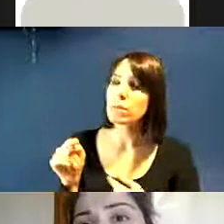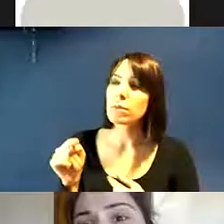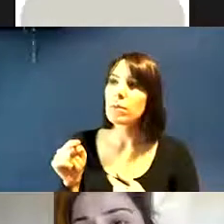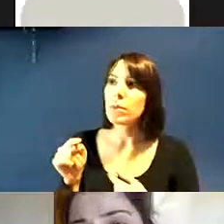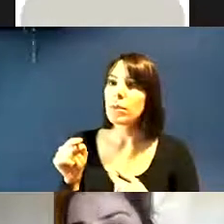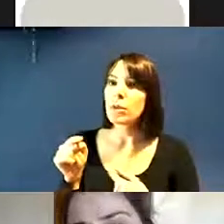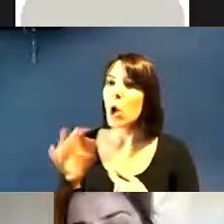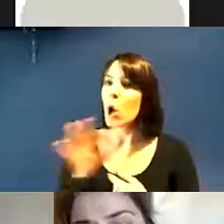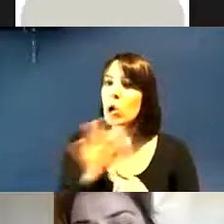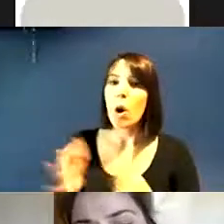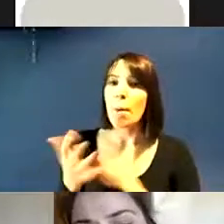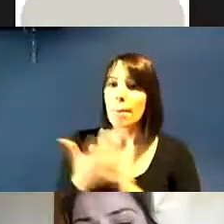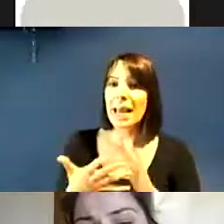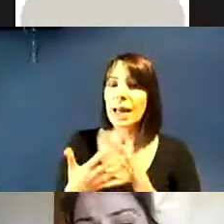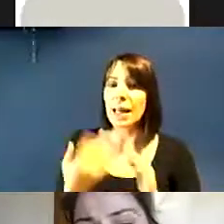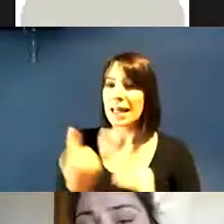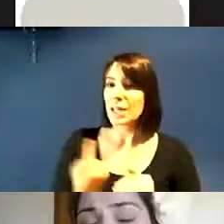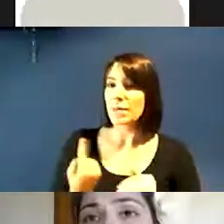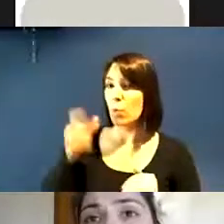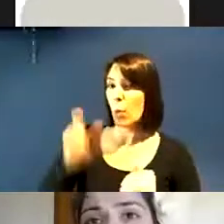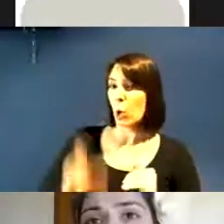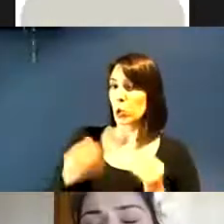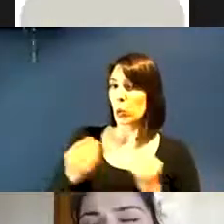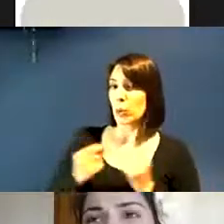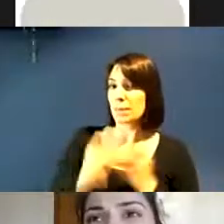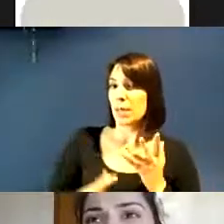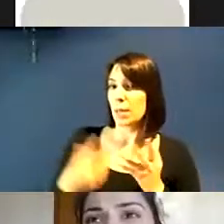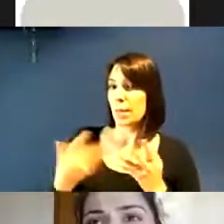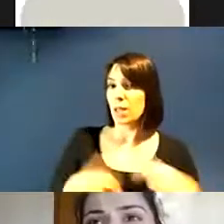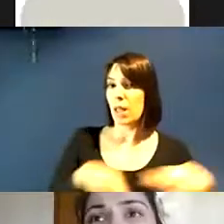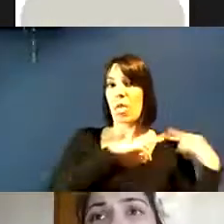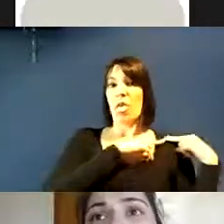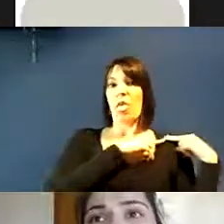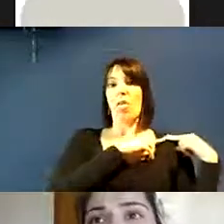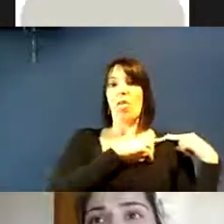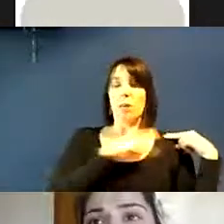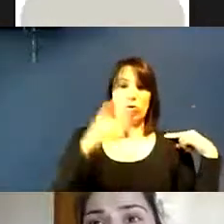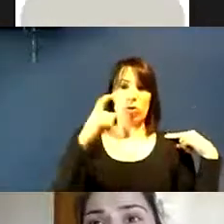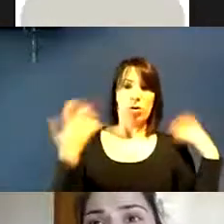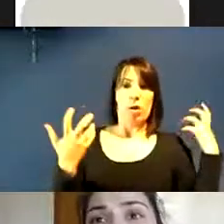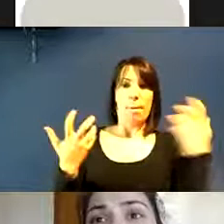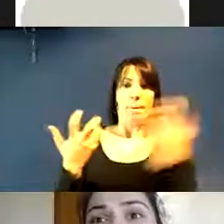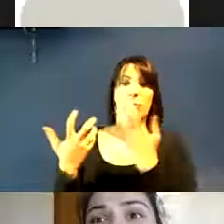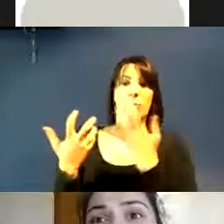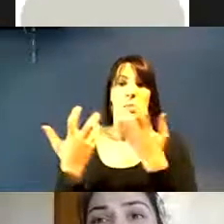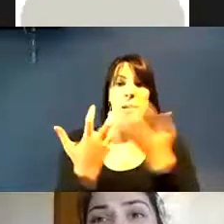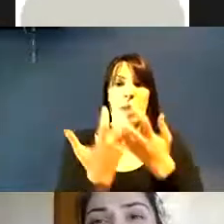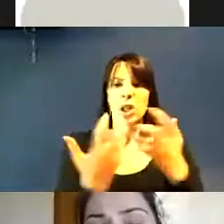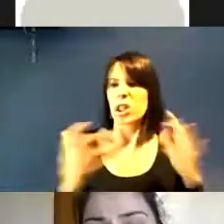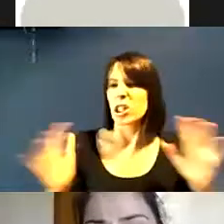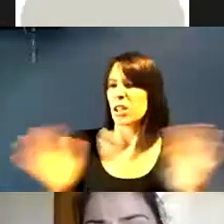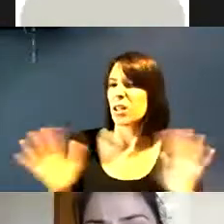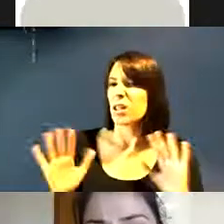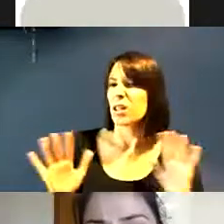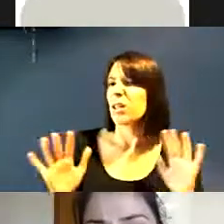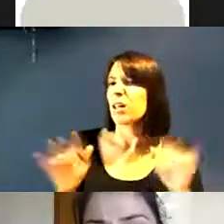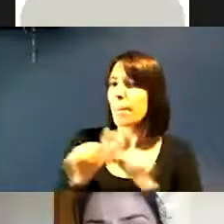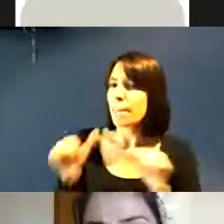on the individual, like rather than putting the blame on the individual, more work